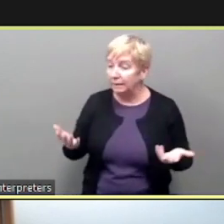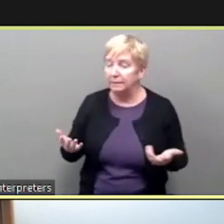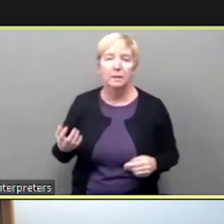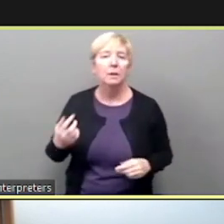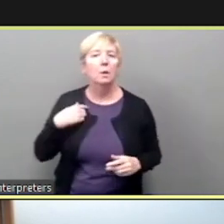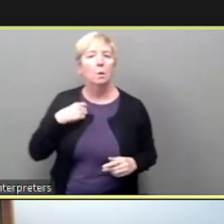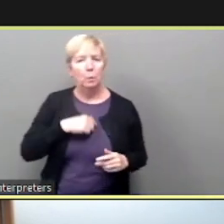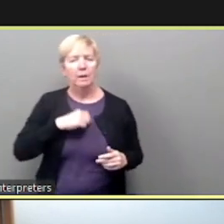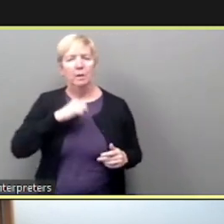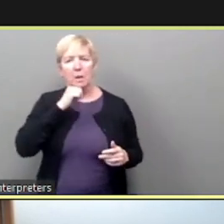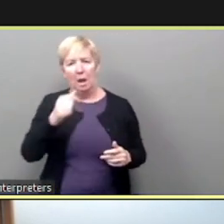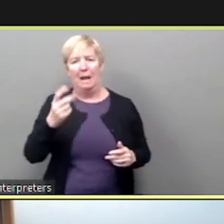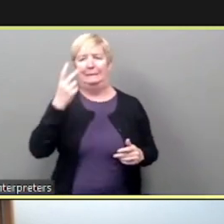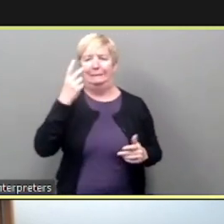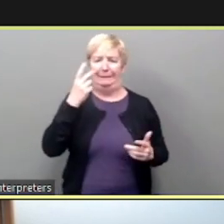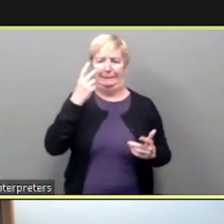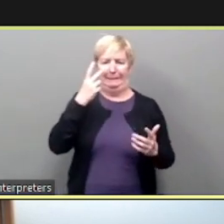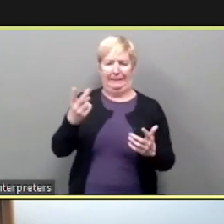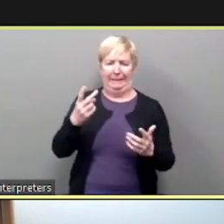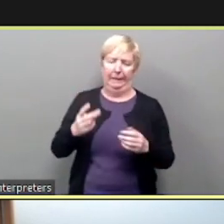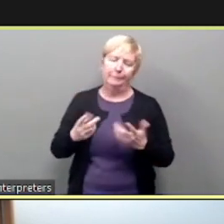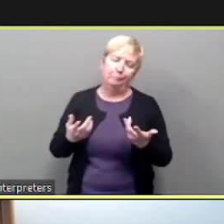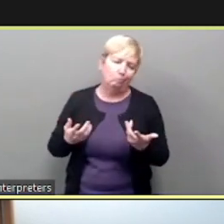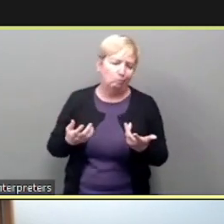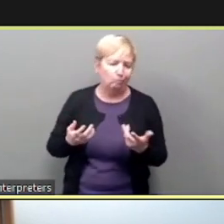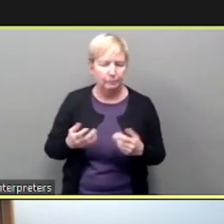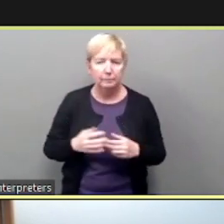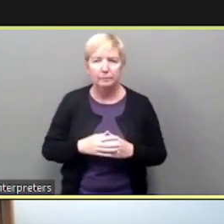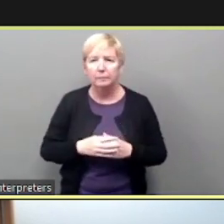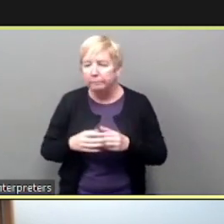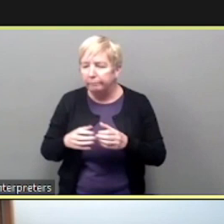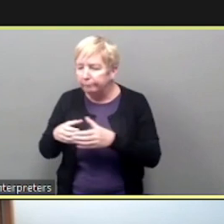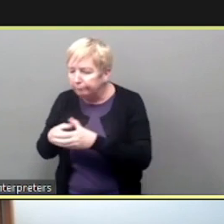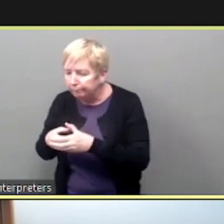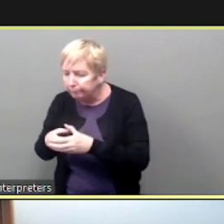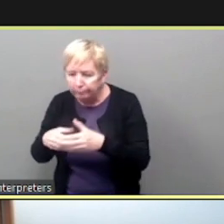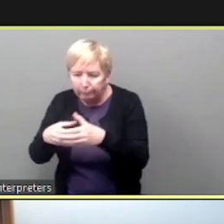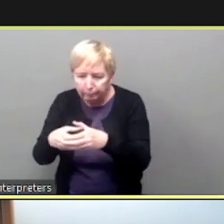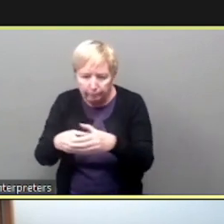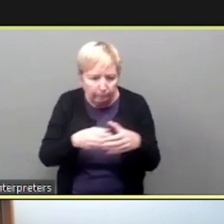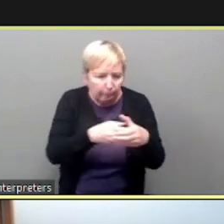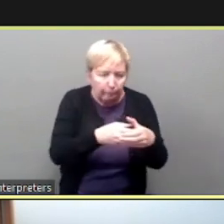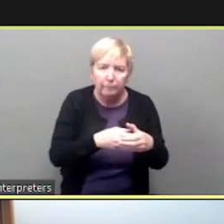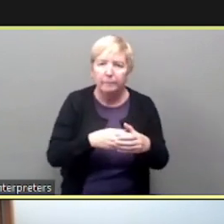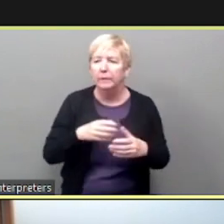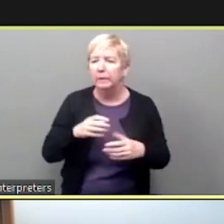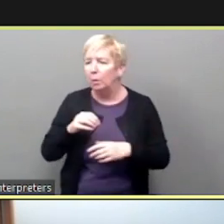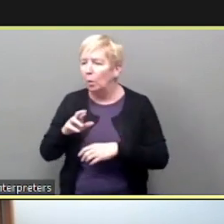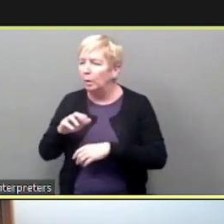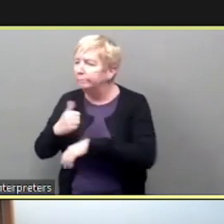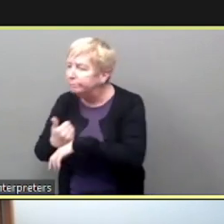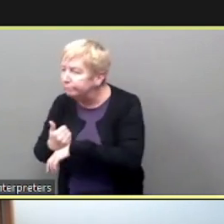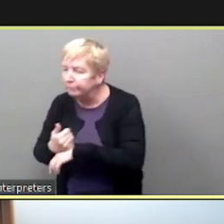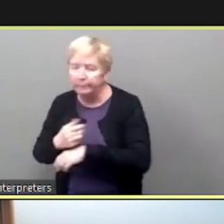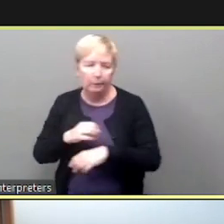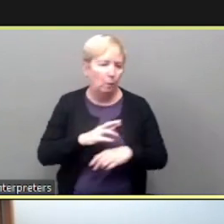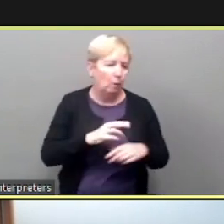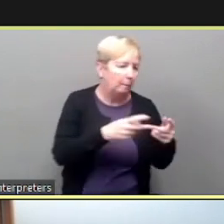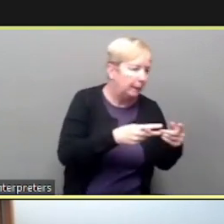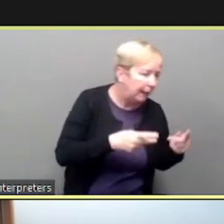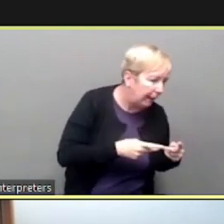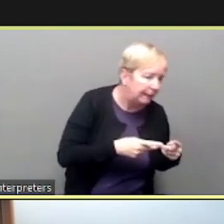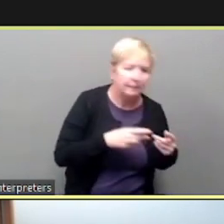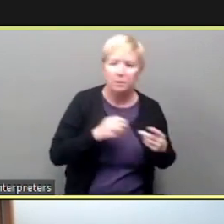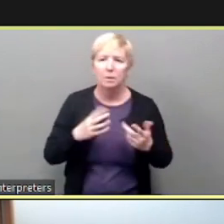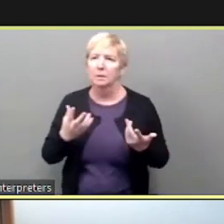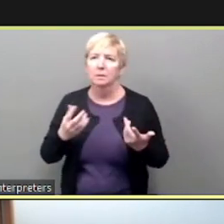cases confined to a specific location, or rather setting or place, or a specific